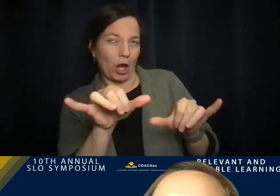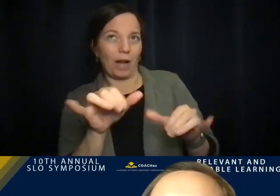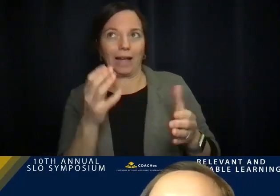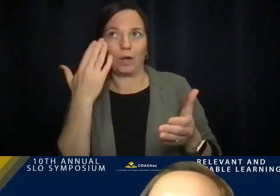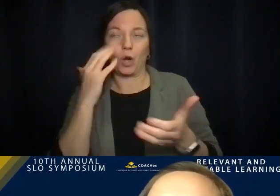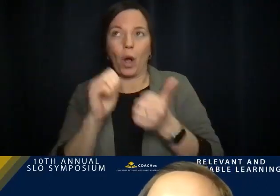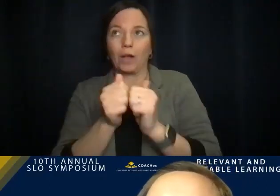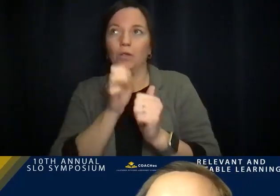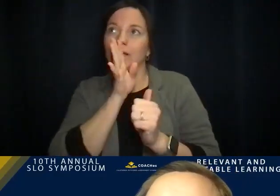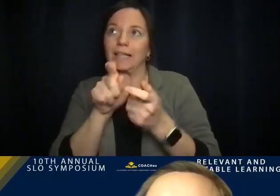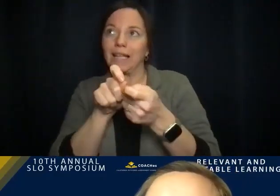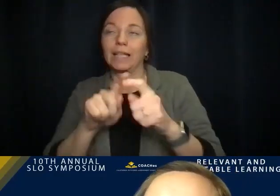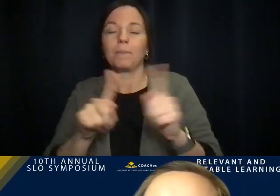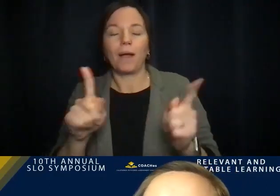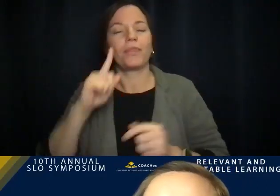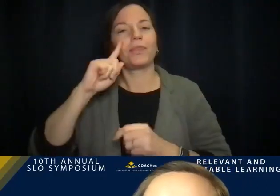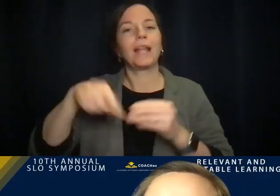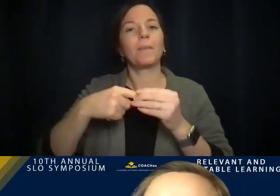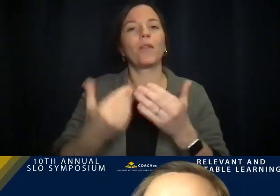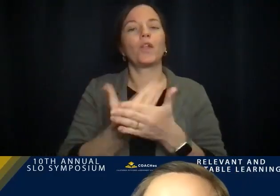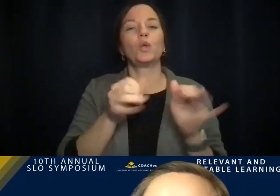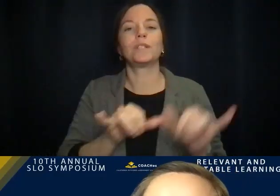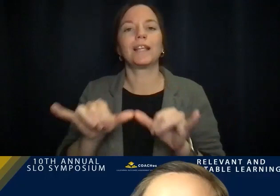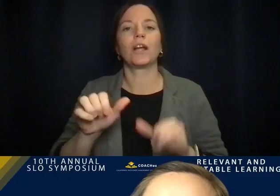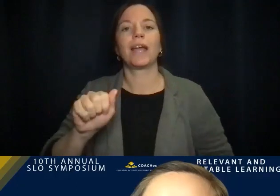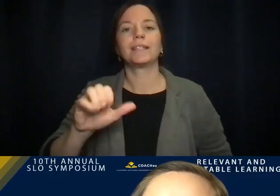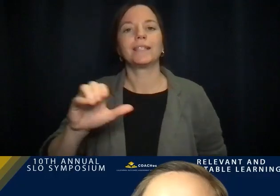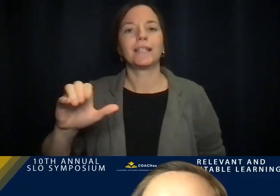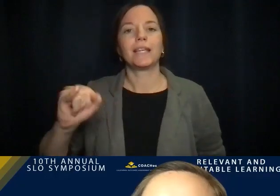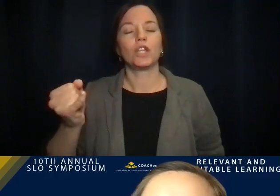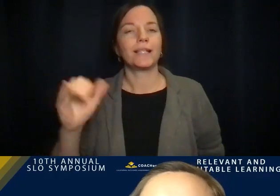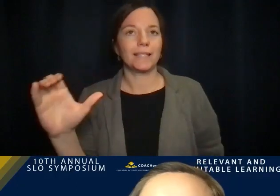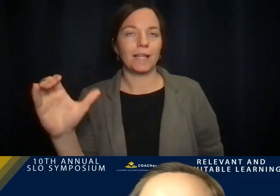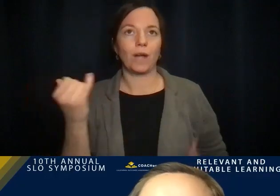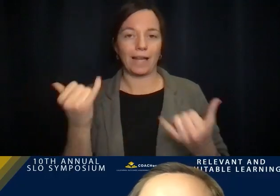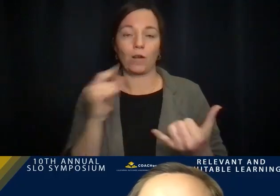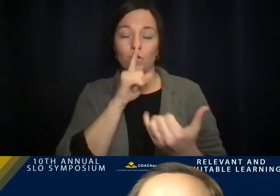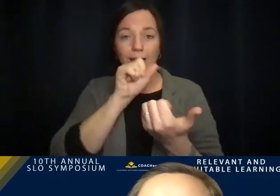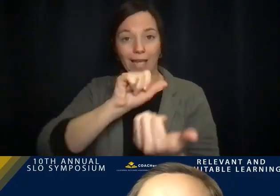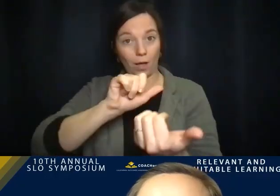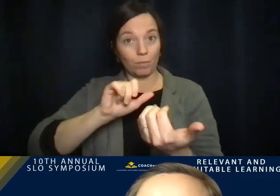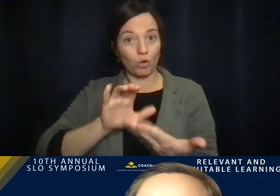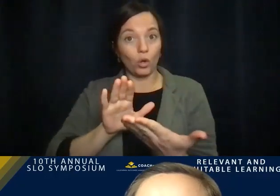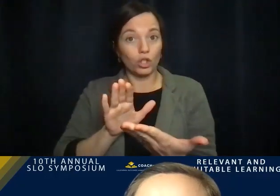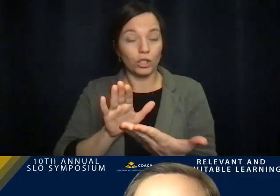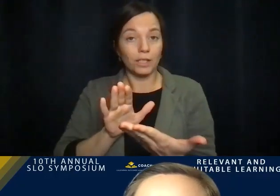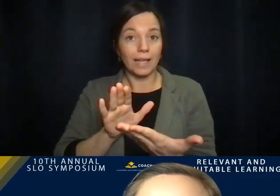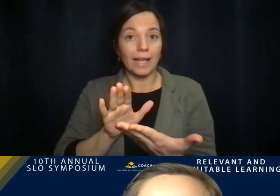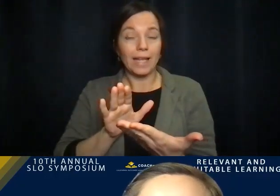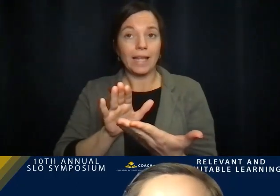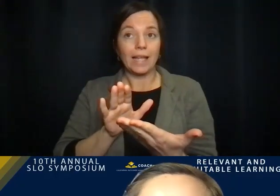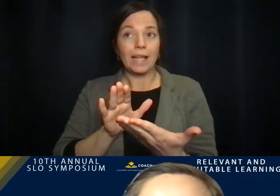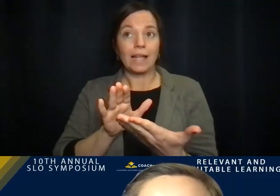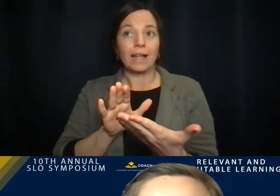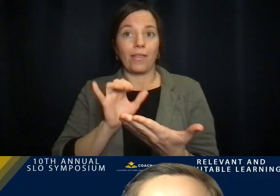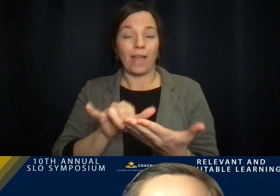as we kind of think about these new standards and how ACCJC is really approaching them, I come back to the piece you